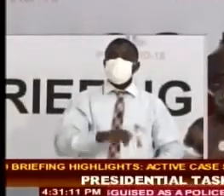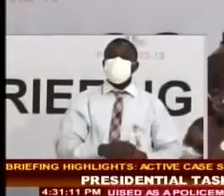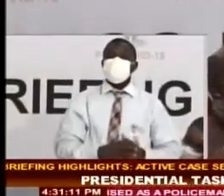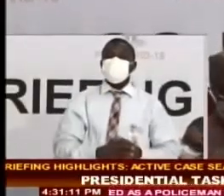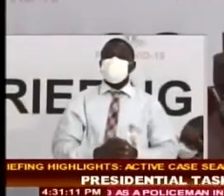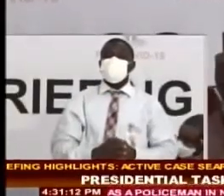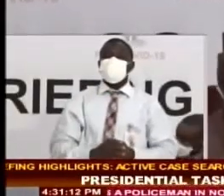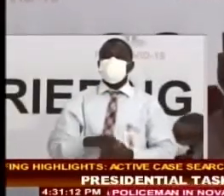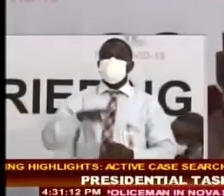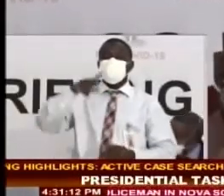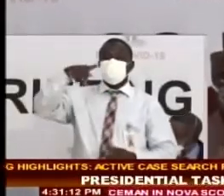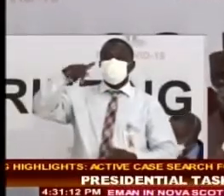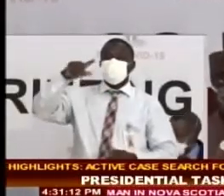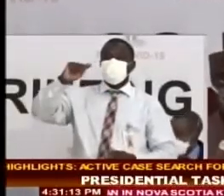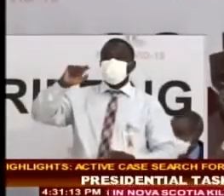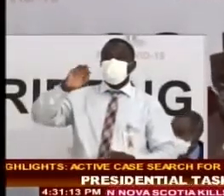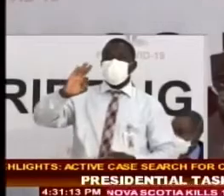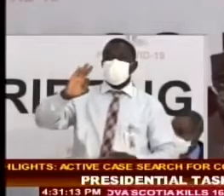PTF COVID-19,